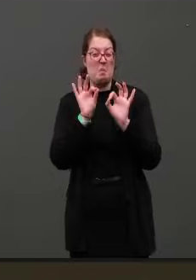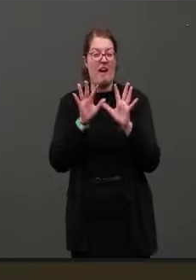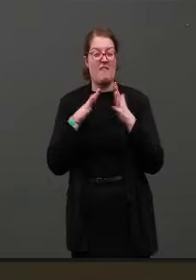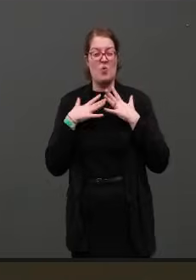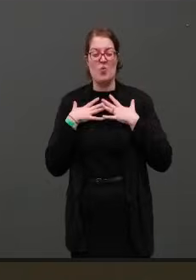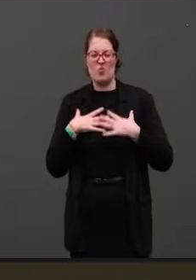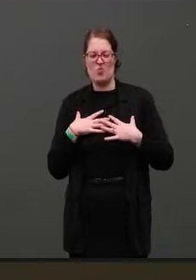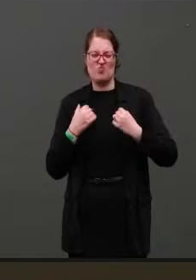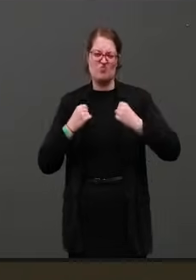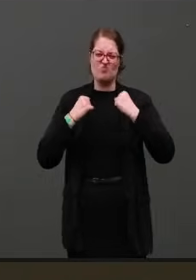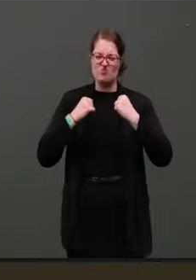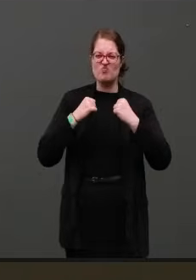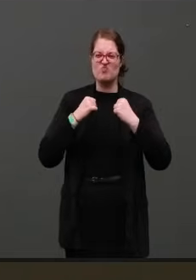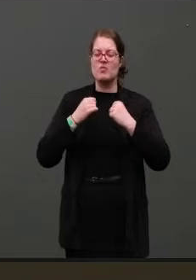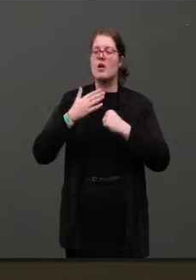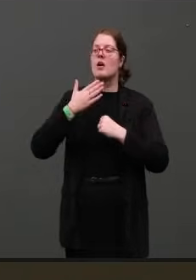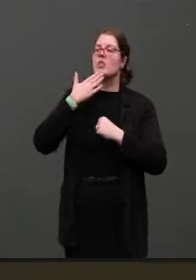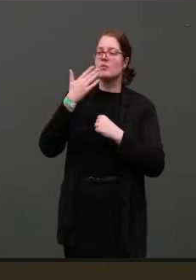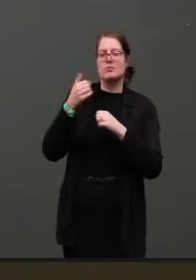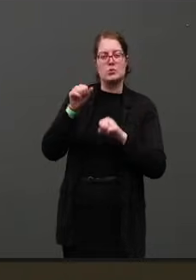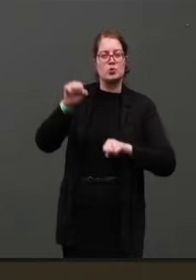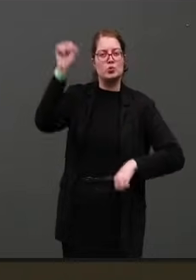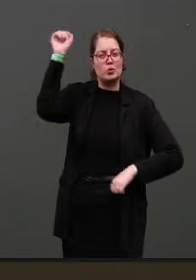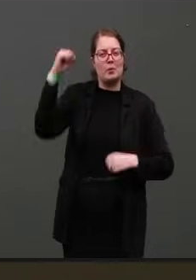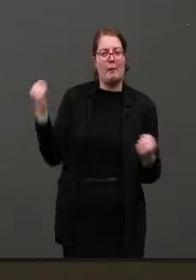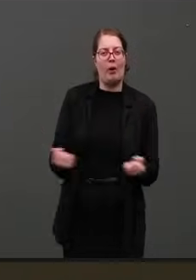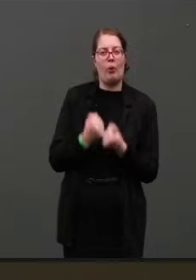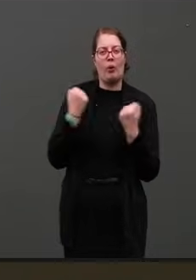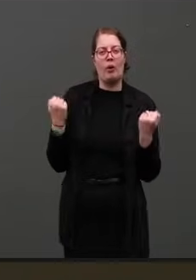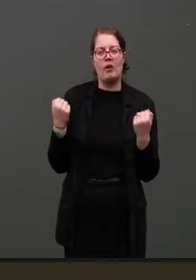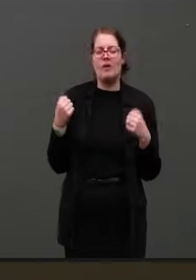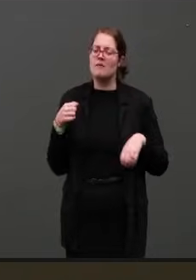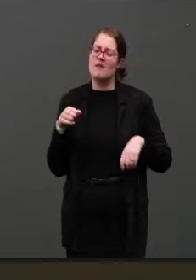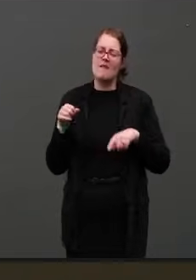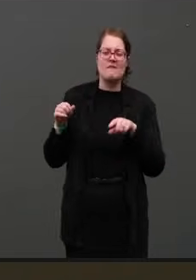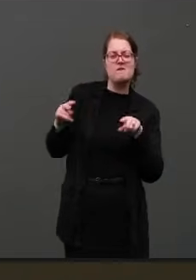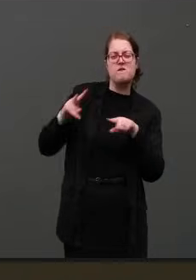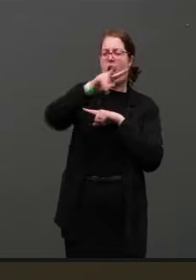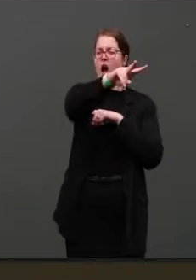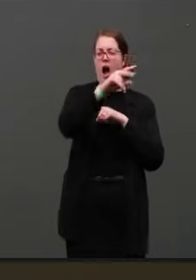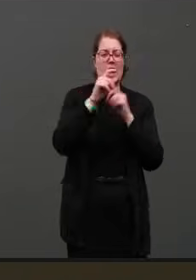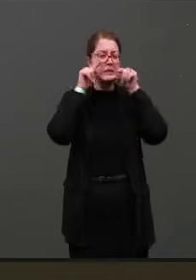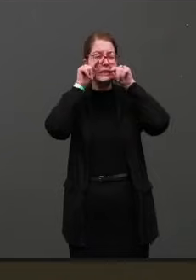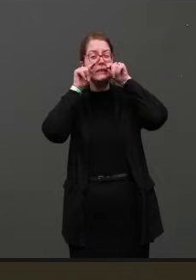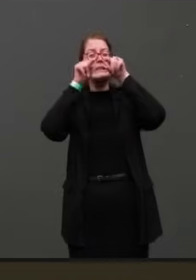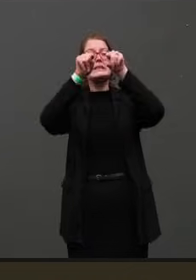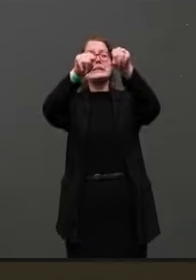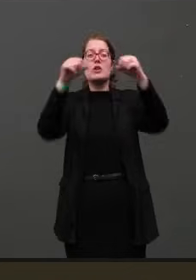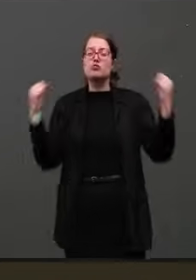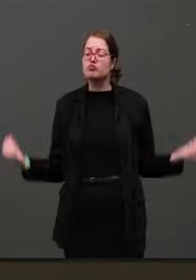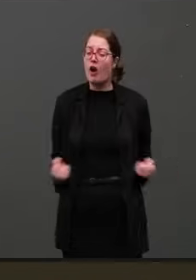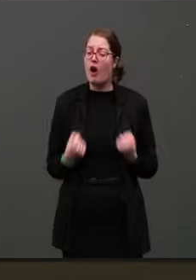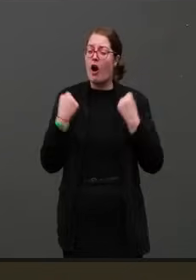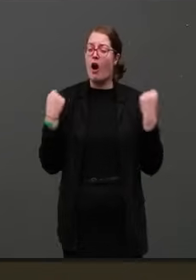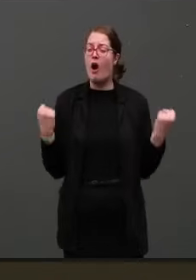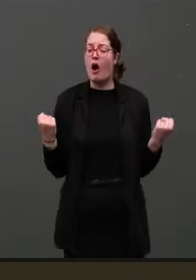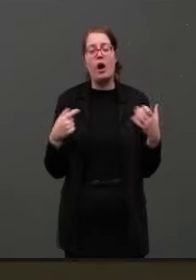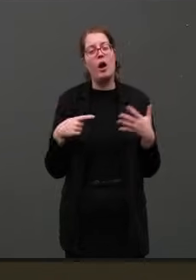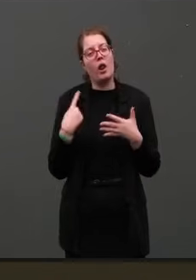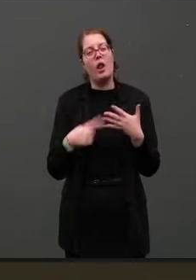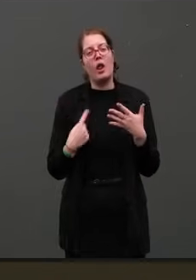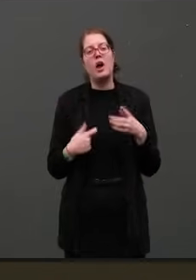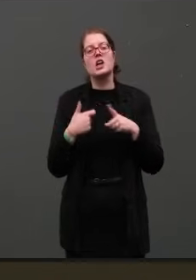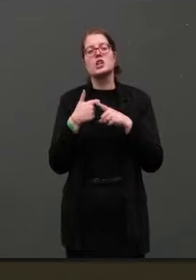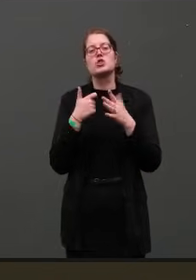thanks to the whole superpowers thing. He flies, he's super strong, he shoots lasers out of his eyes, yada yada. I mean, there's kryptonite, but that's not really a flaw,